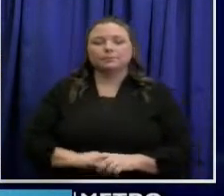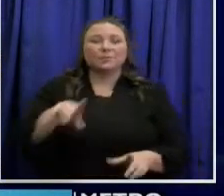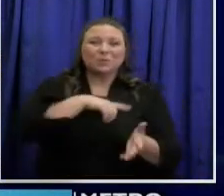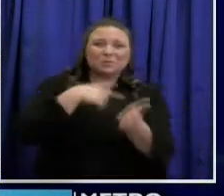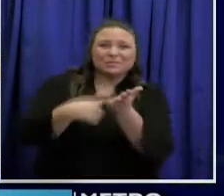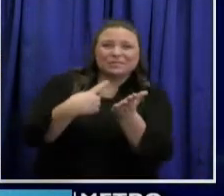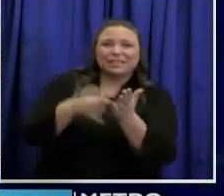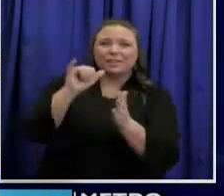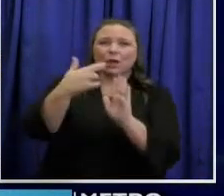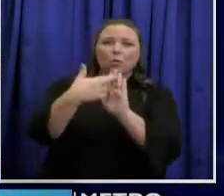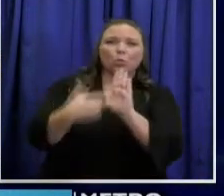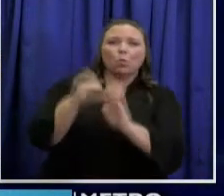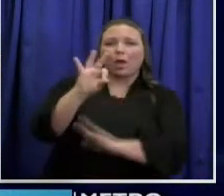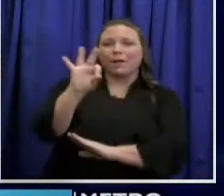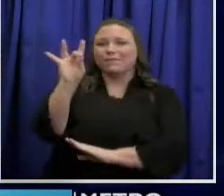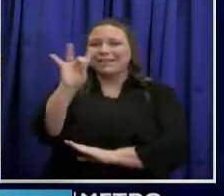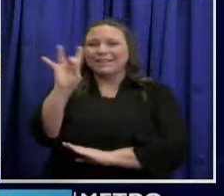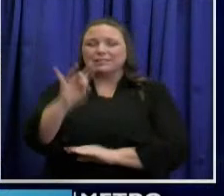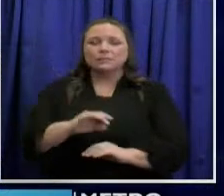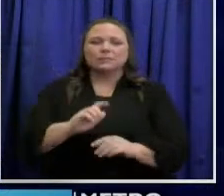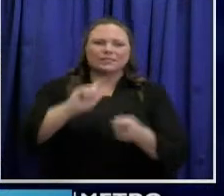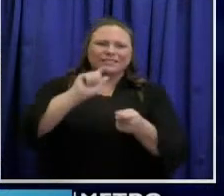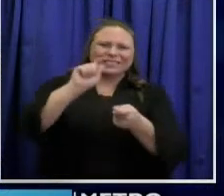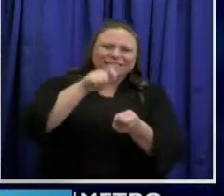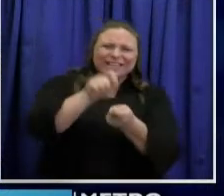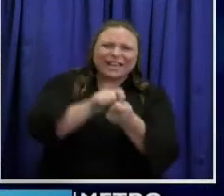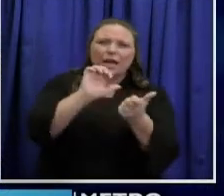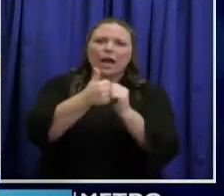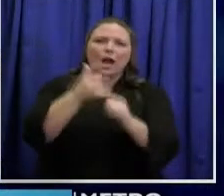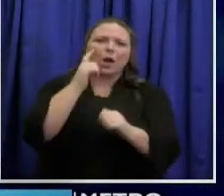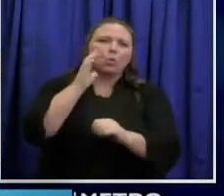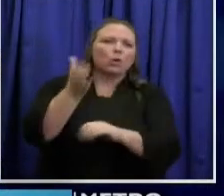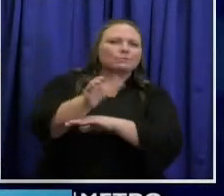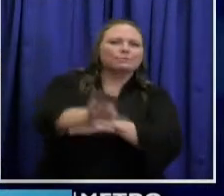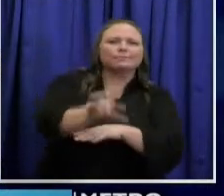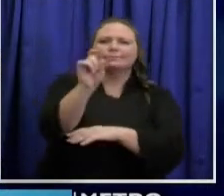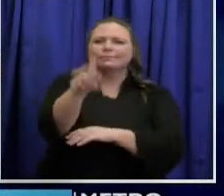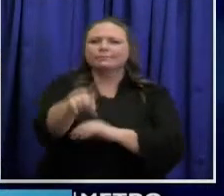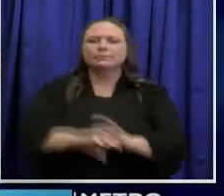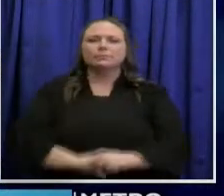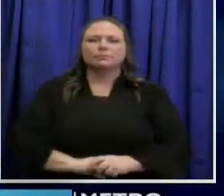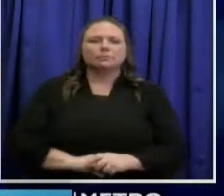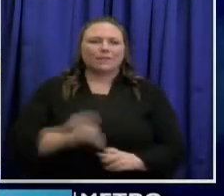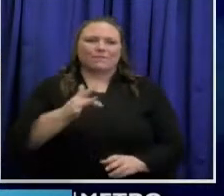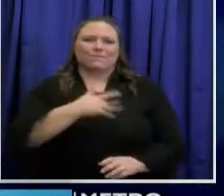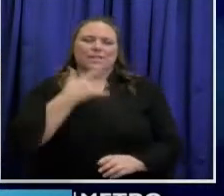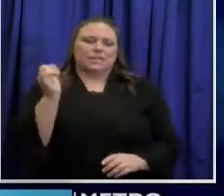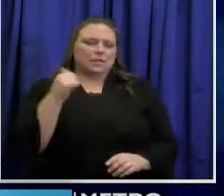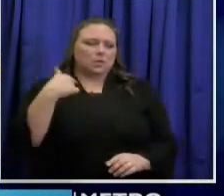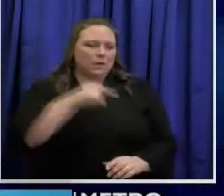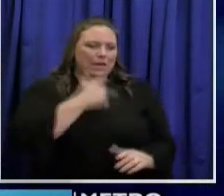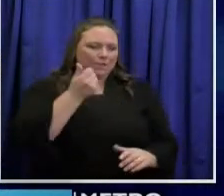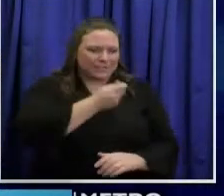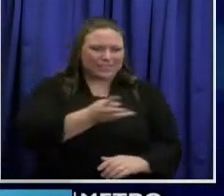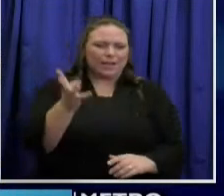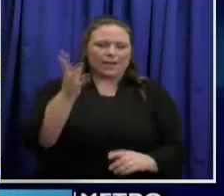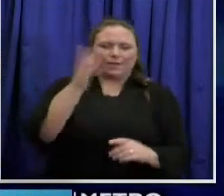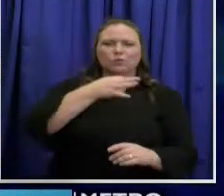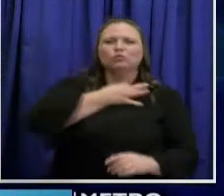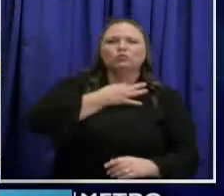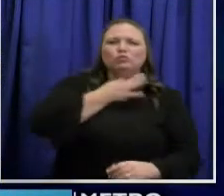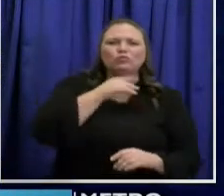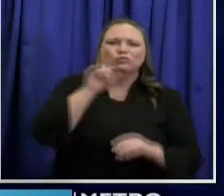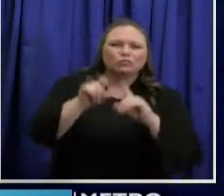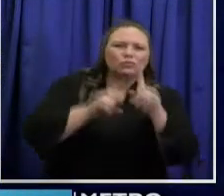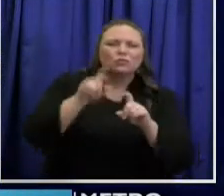8, how exactly is this going to be enforced? I just sense that we have a lot of questions, and there's going to be